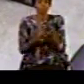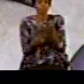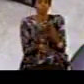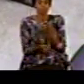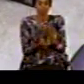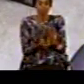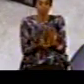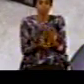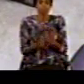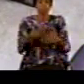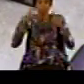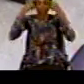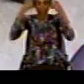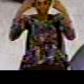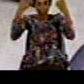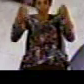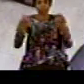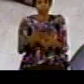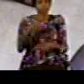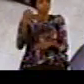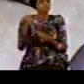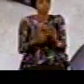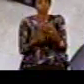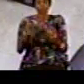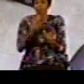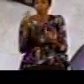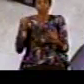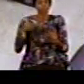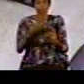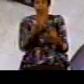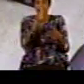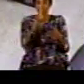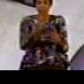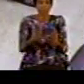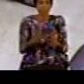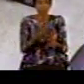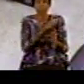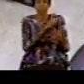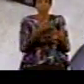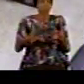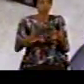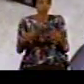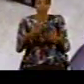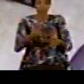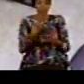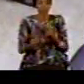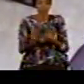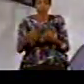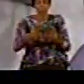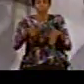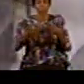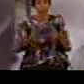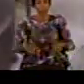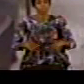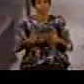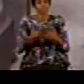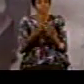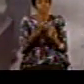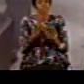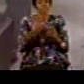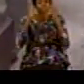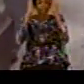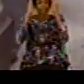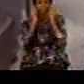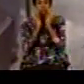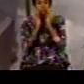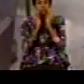place. Everywhere that we have been, people have given their lives to the Lord. People have experienced his healing and deliverance power. Let's just thank and